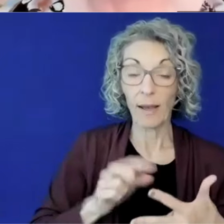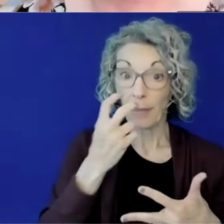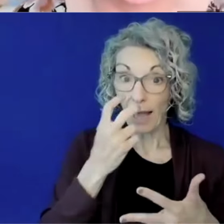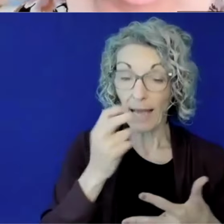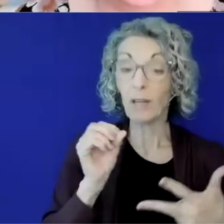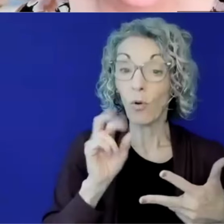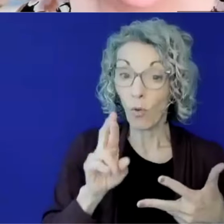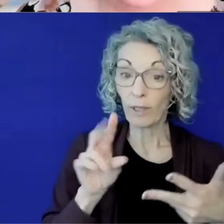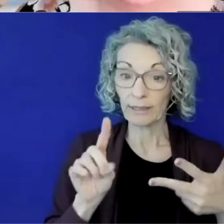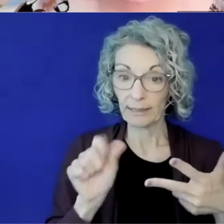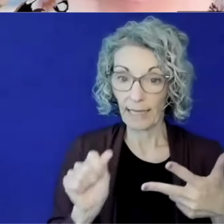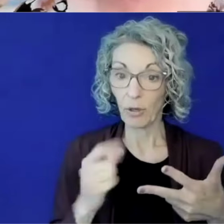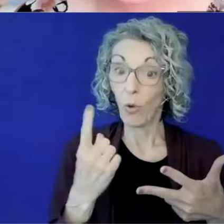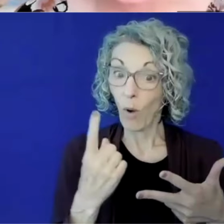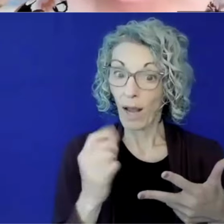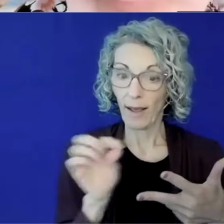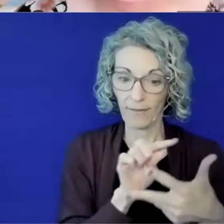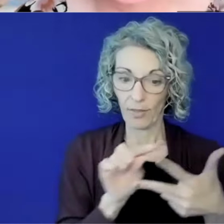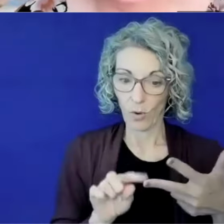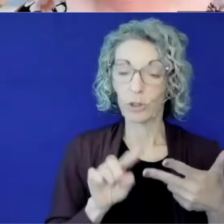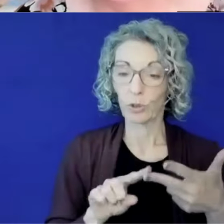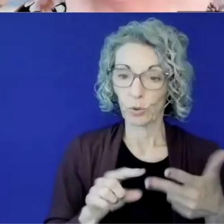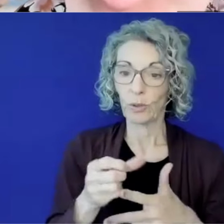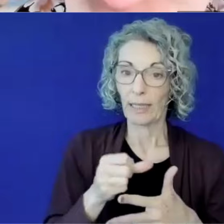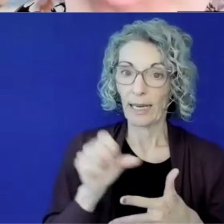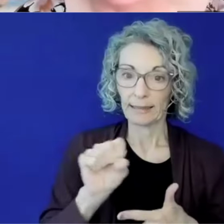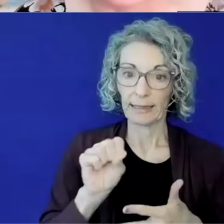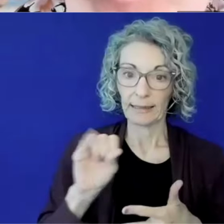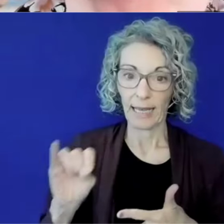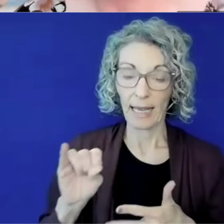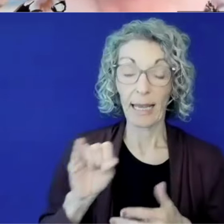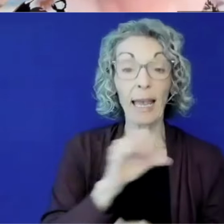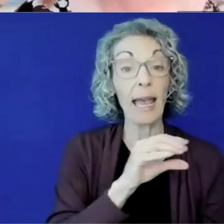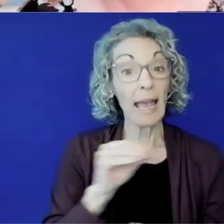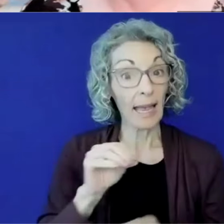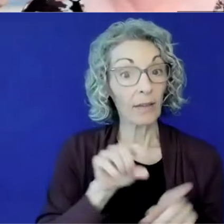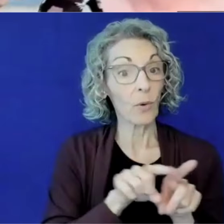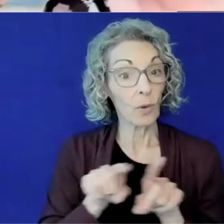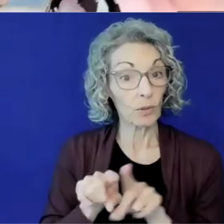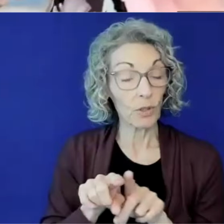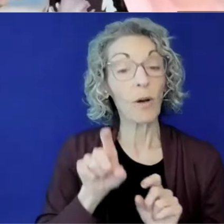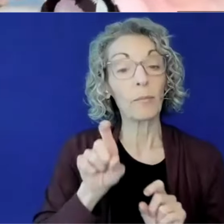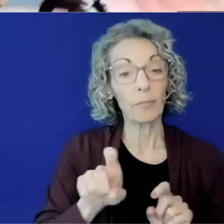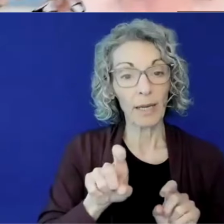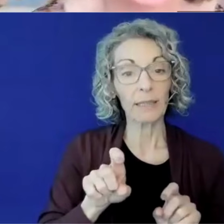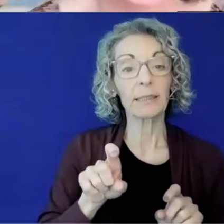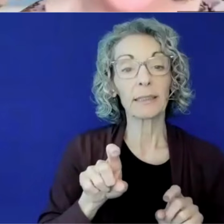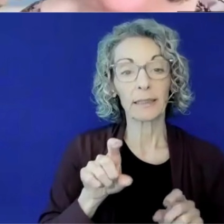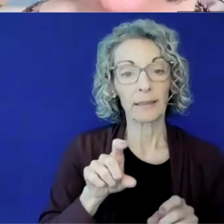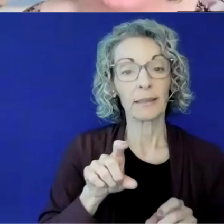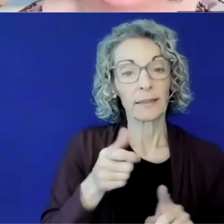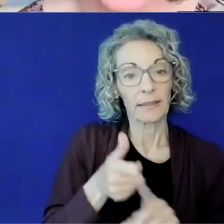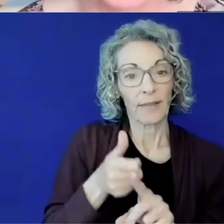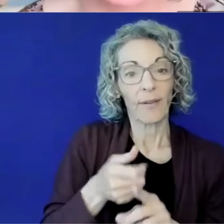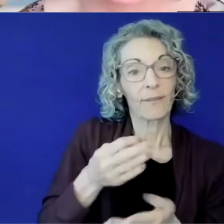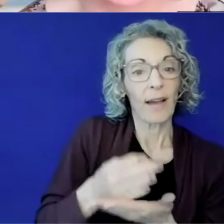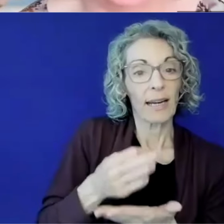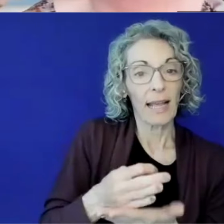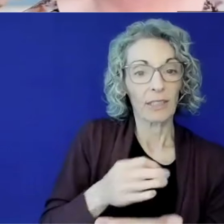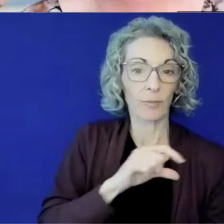for SSI. But in addition to those categories, you also must be financially eligible